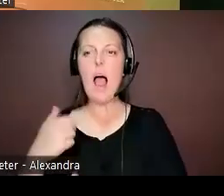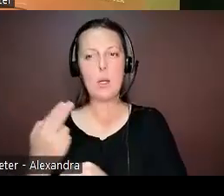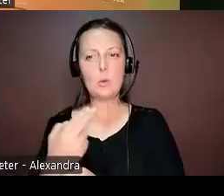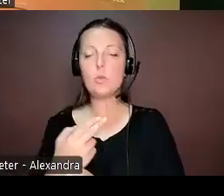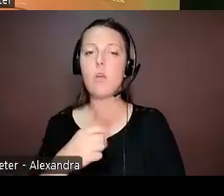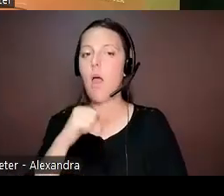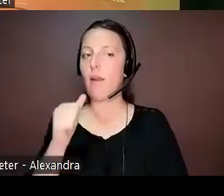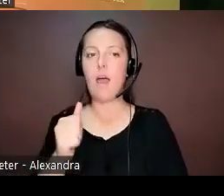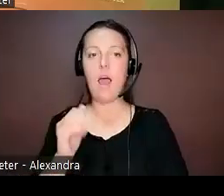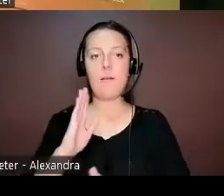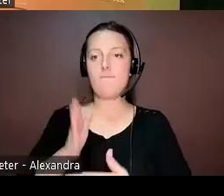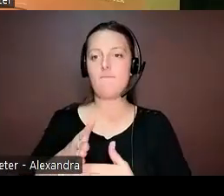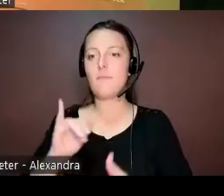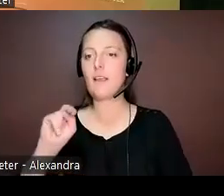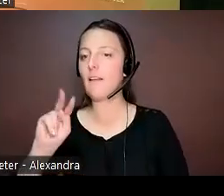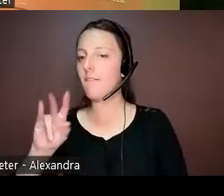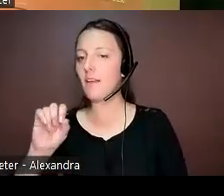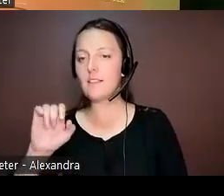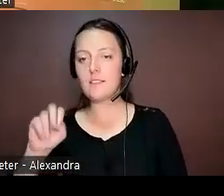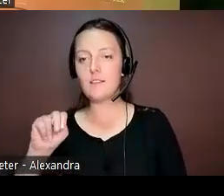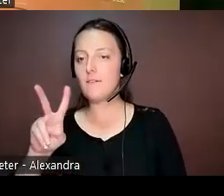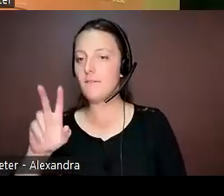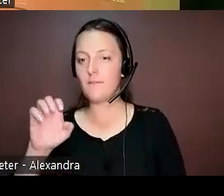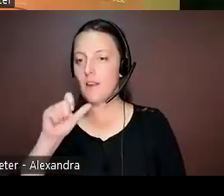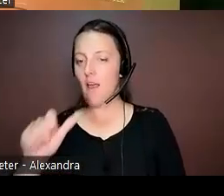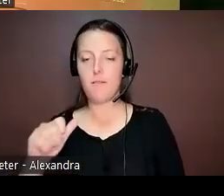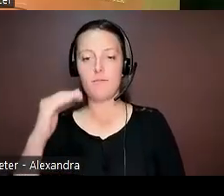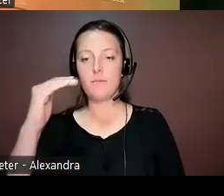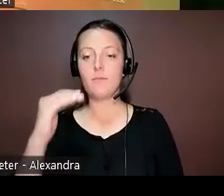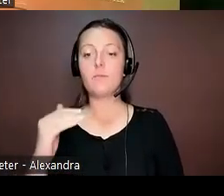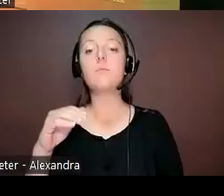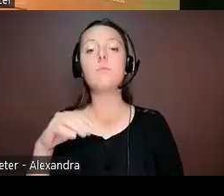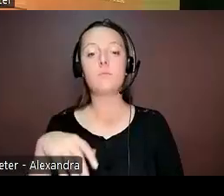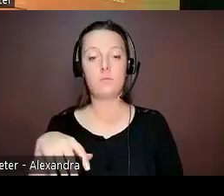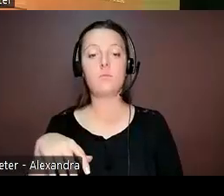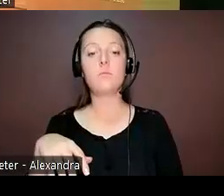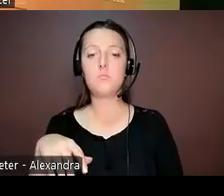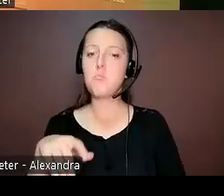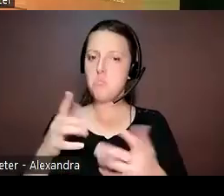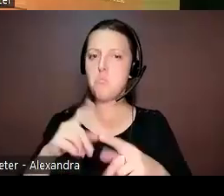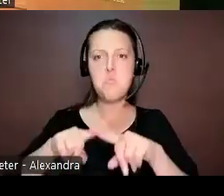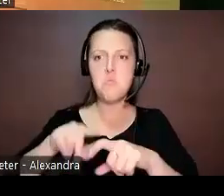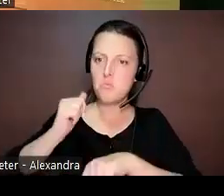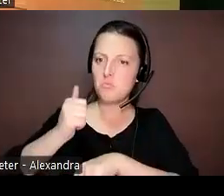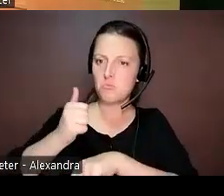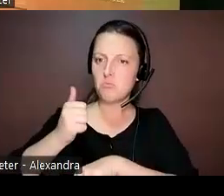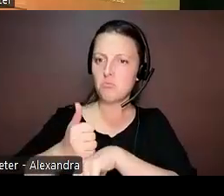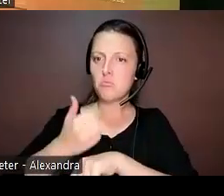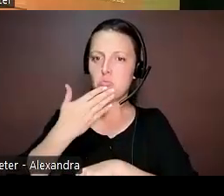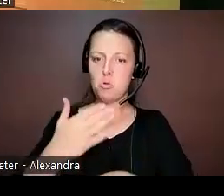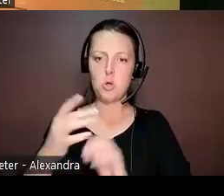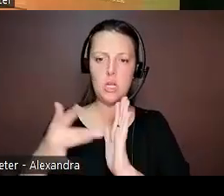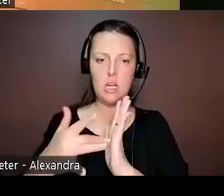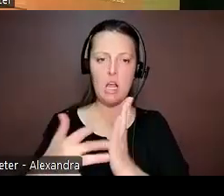technology. If you have a licensed technician, it measures local blood flow velocity and directions as well. And